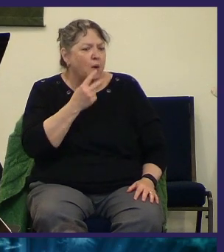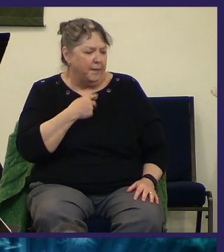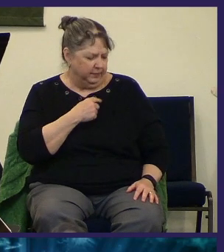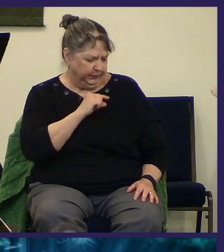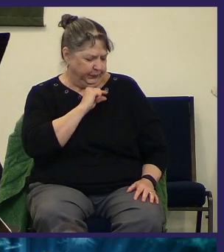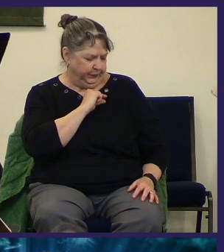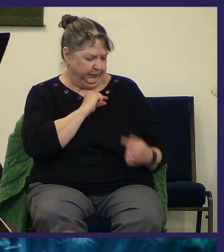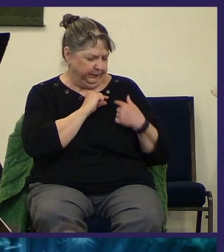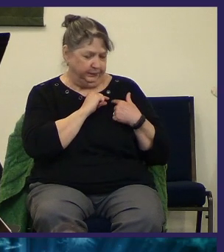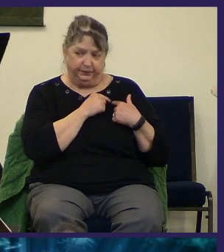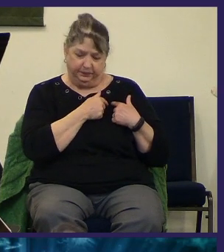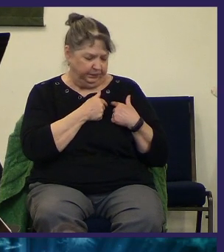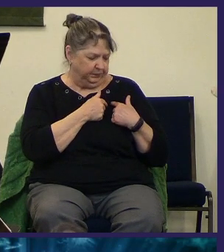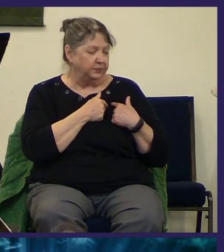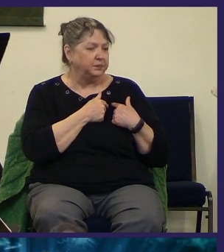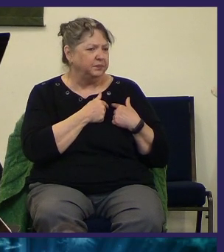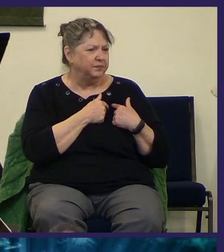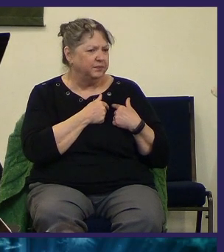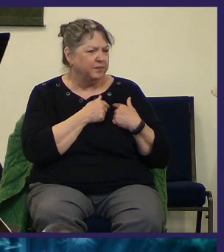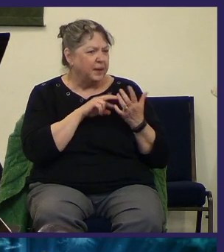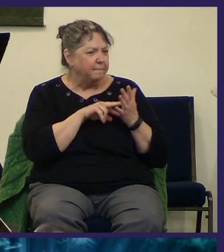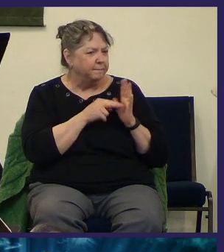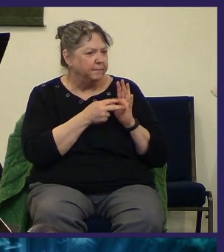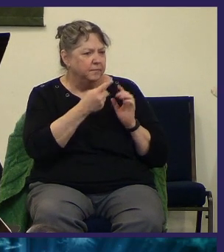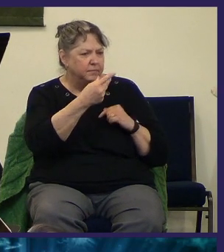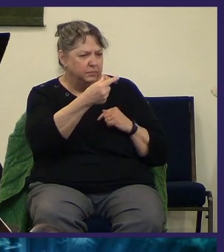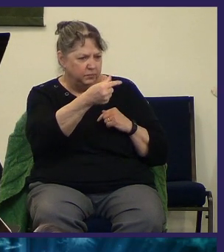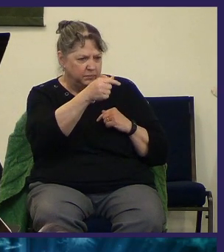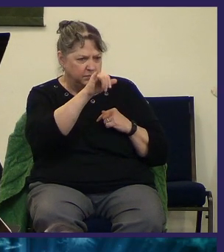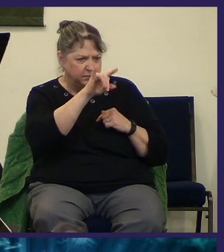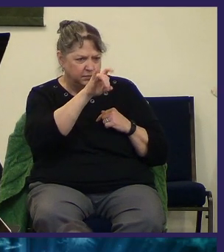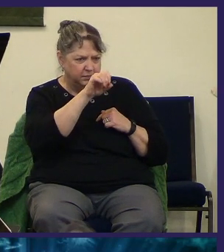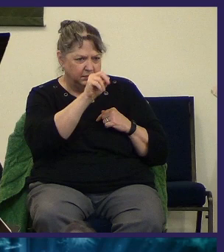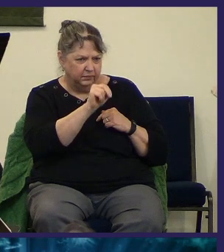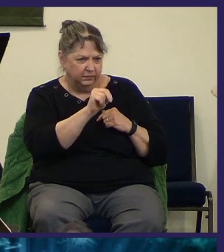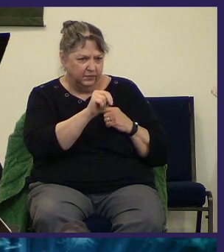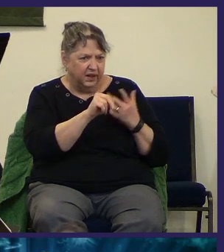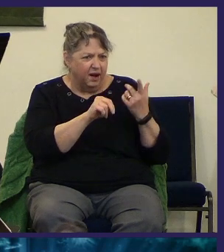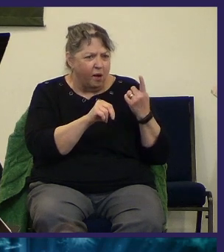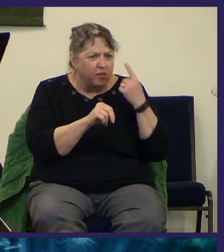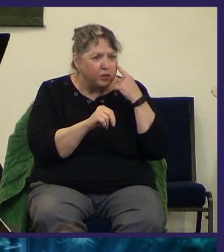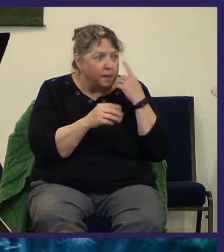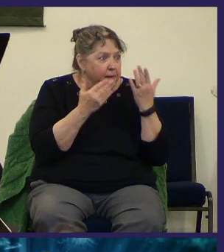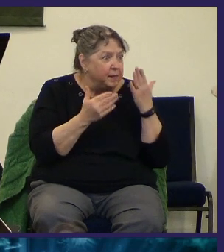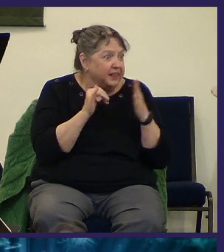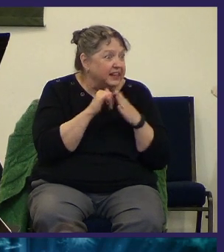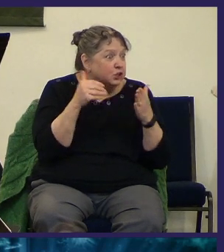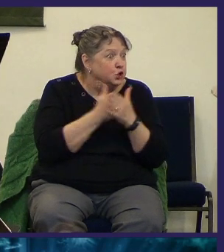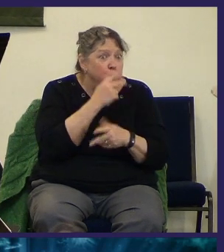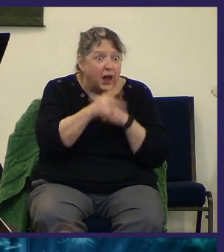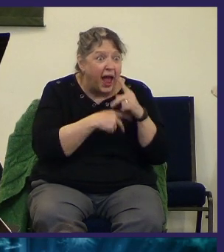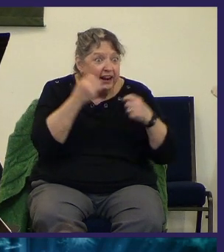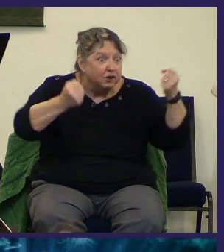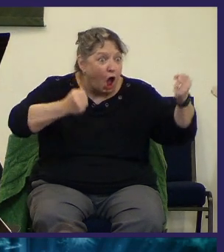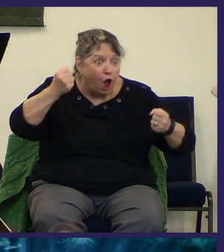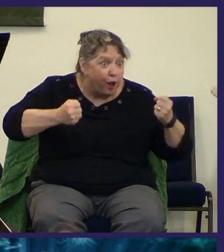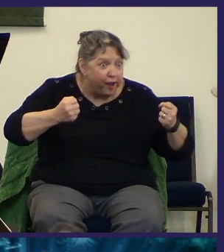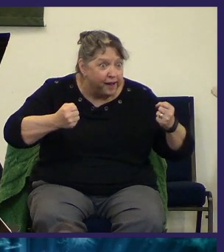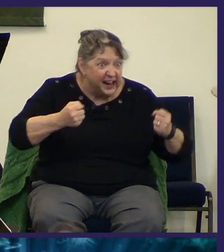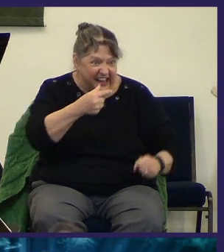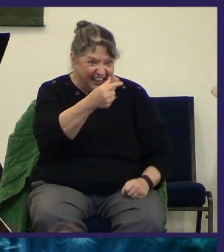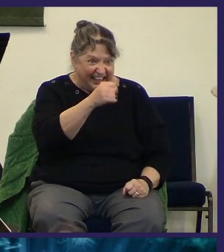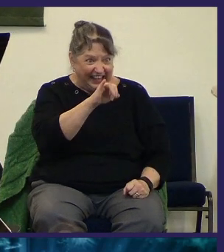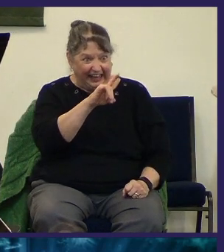what's a gideon and the way he said he thought maybe it was a new car they came out with or something but he didn't know quite what the gideons